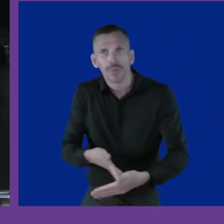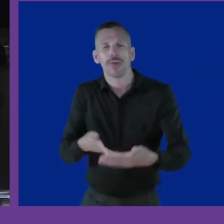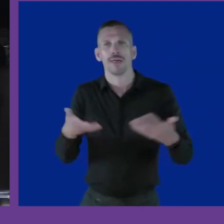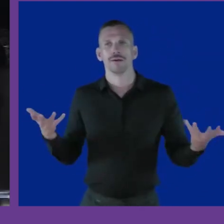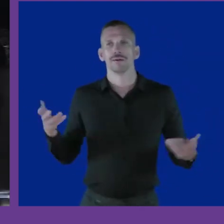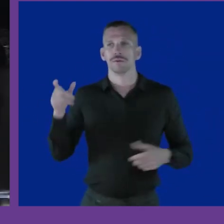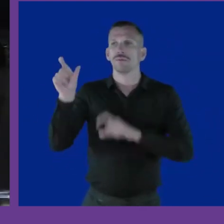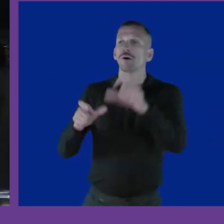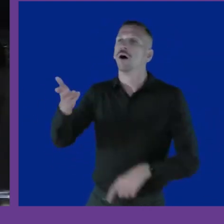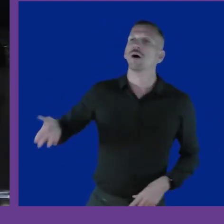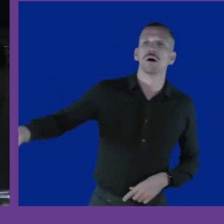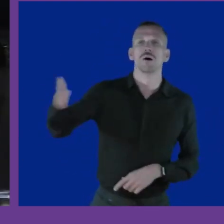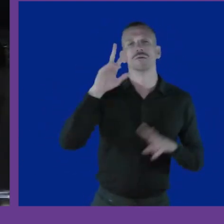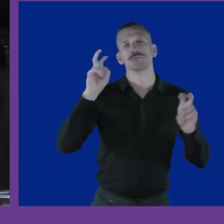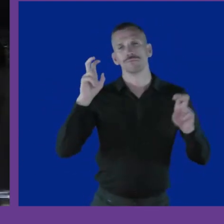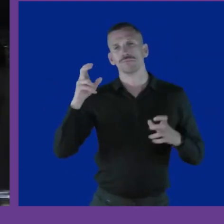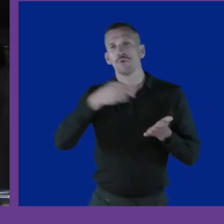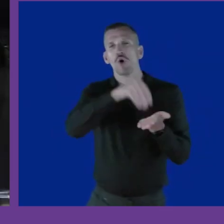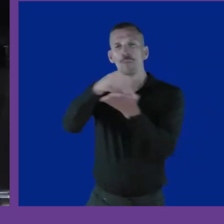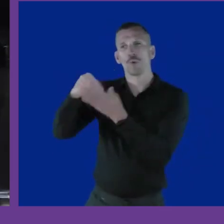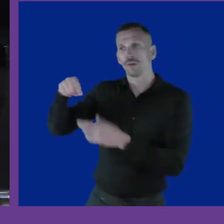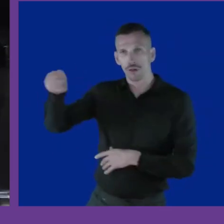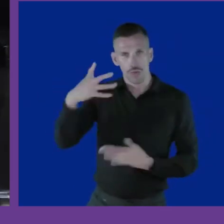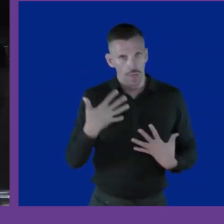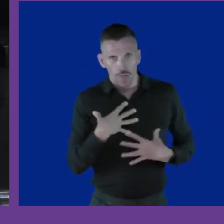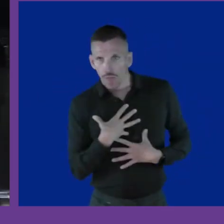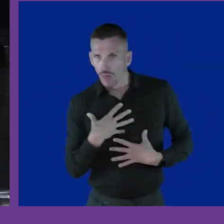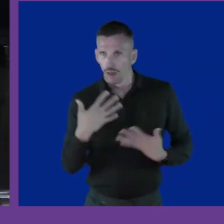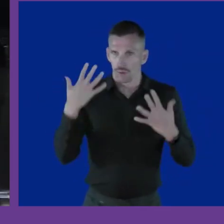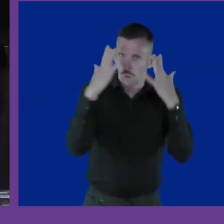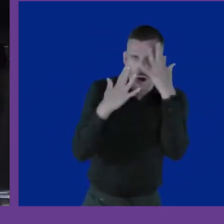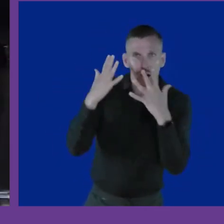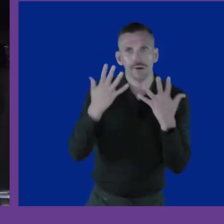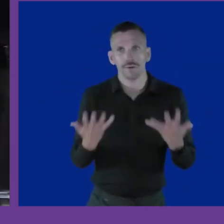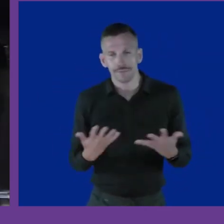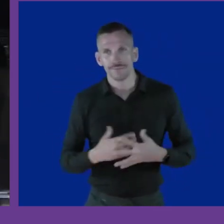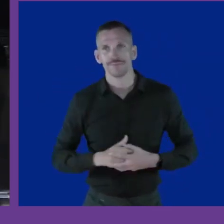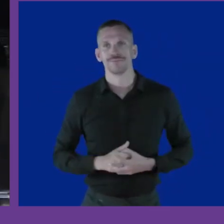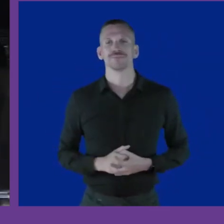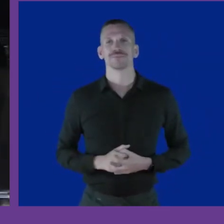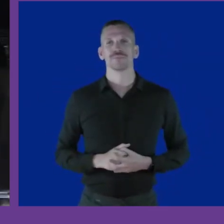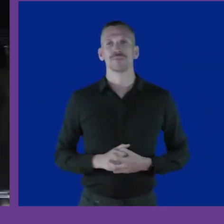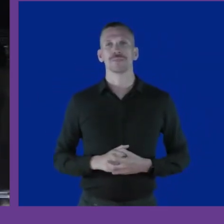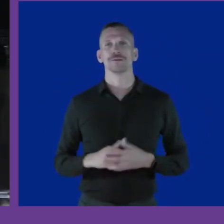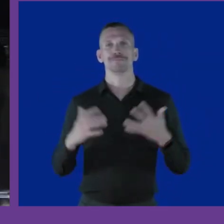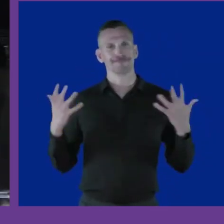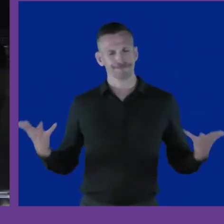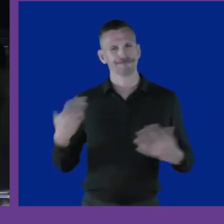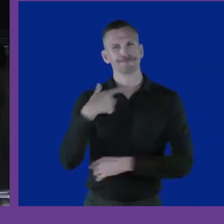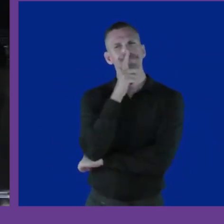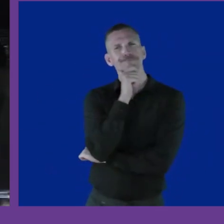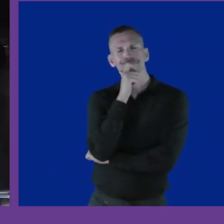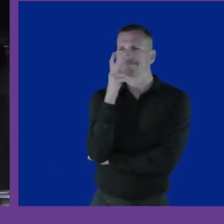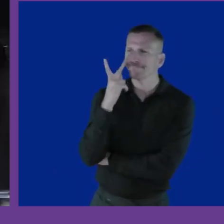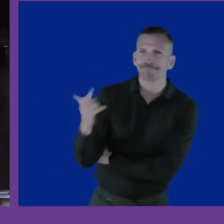it is accessible, it's not very user-friendly. So one point, what we how do we want to continue this